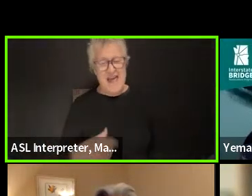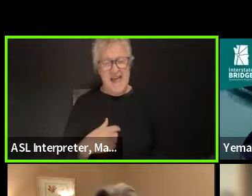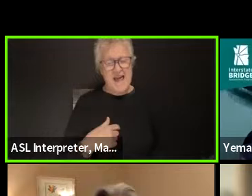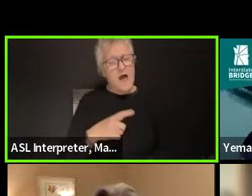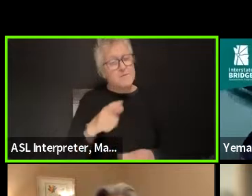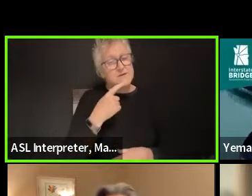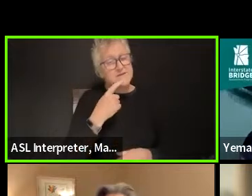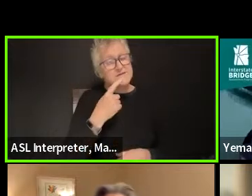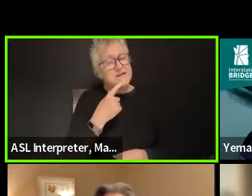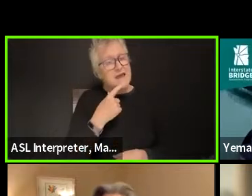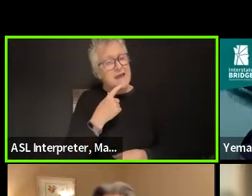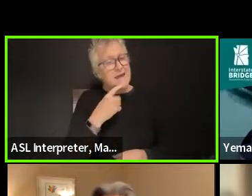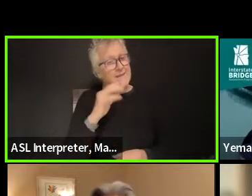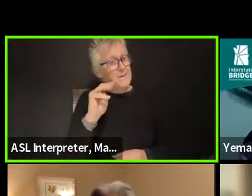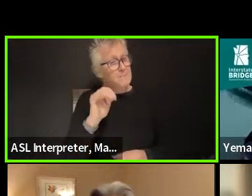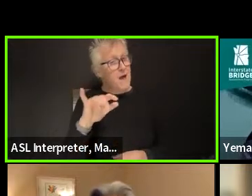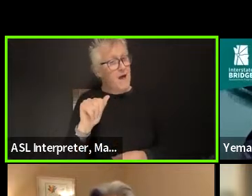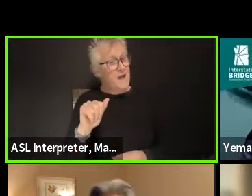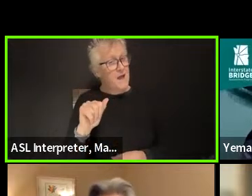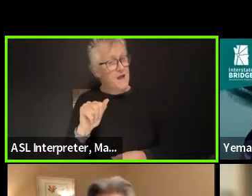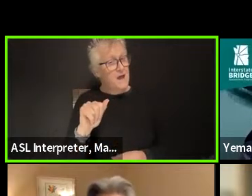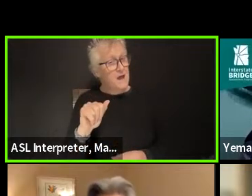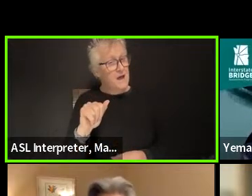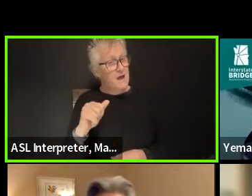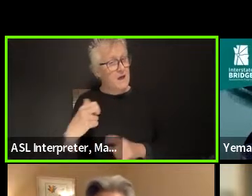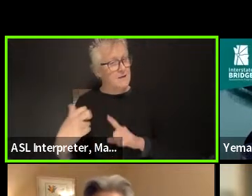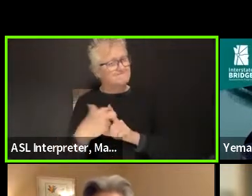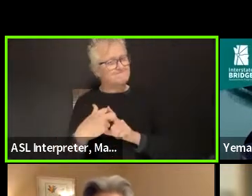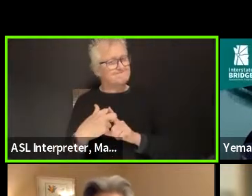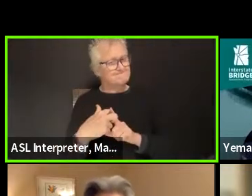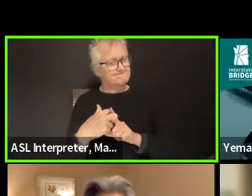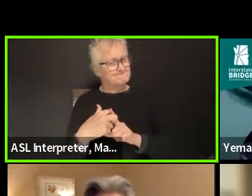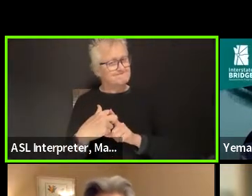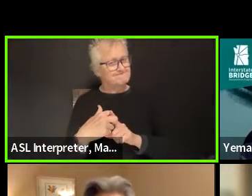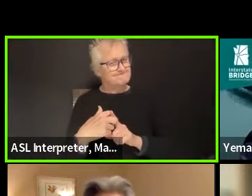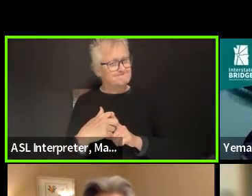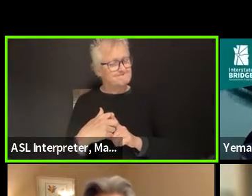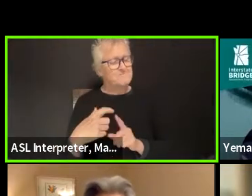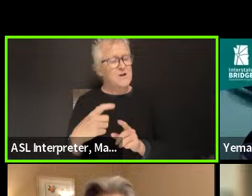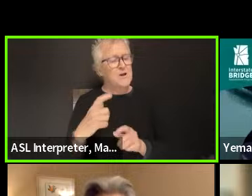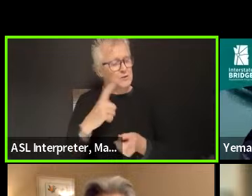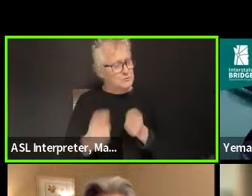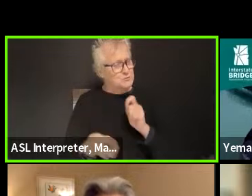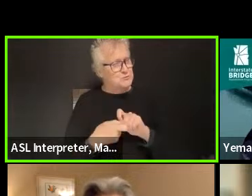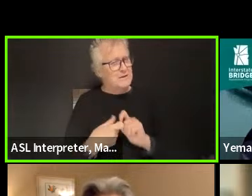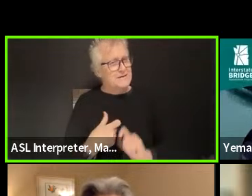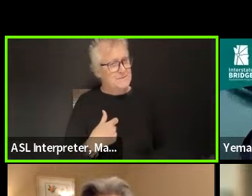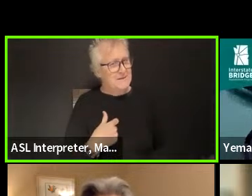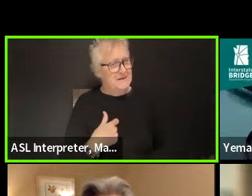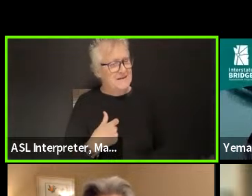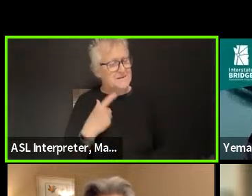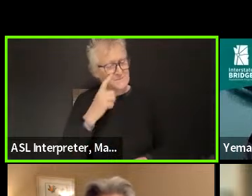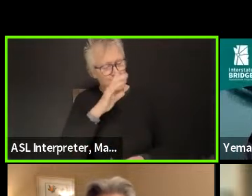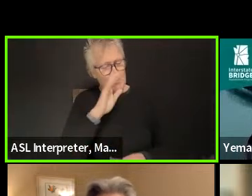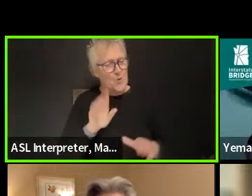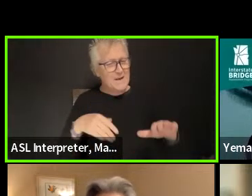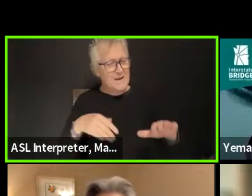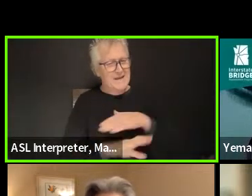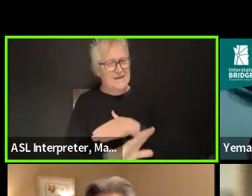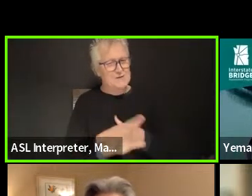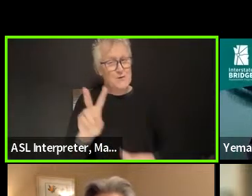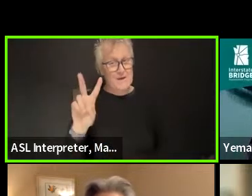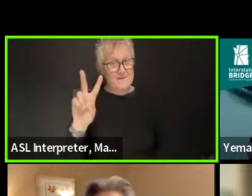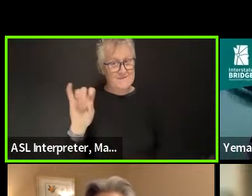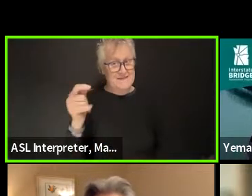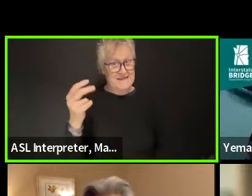restaurant when I was in Portland last week. And while it was an experience that I shall never